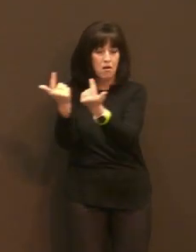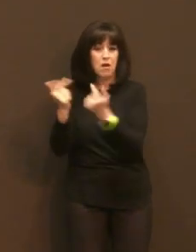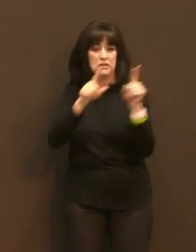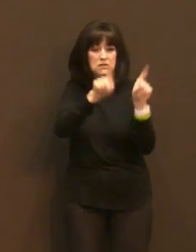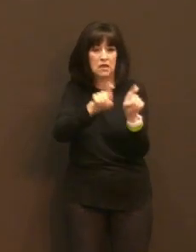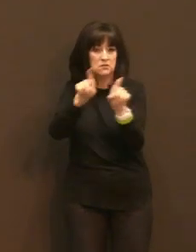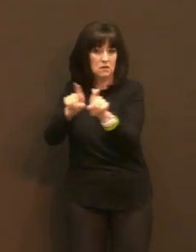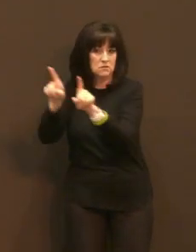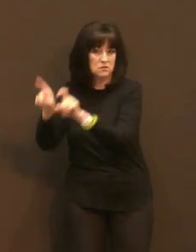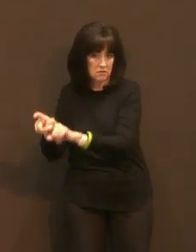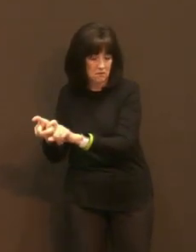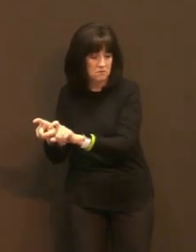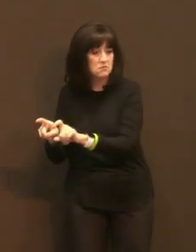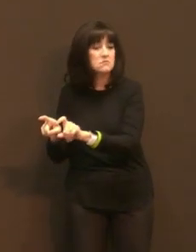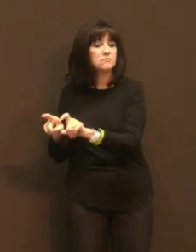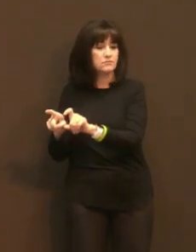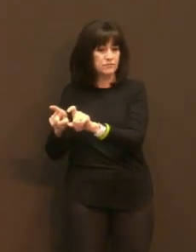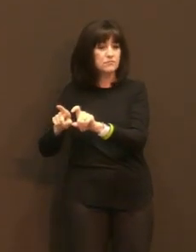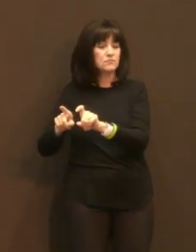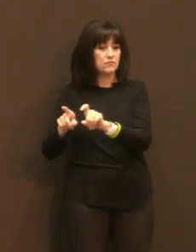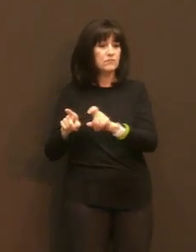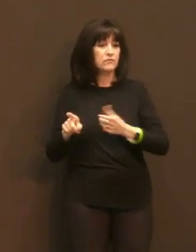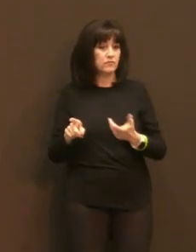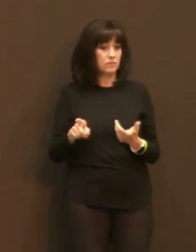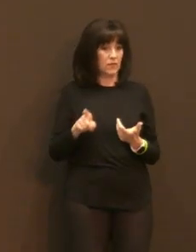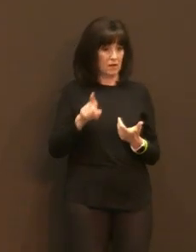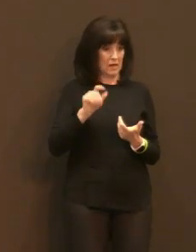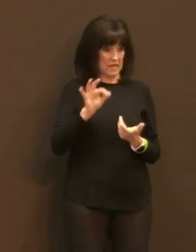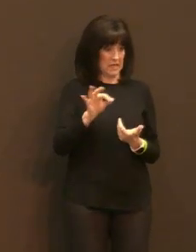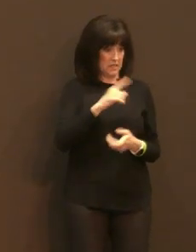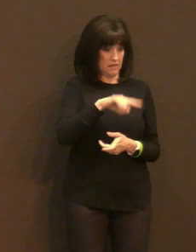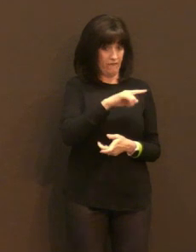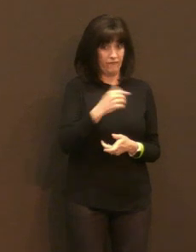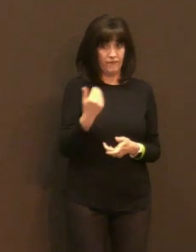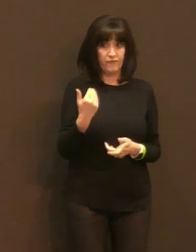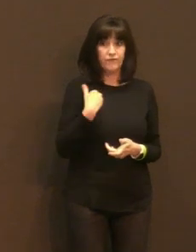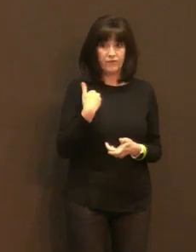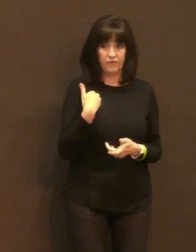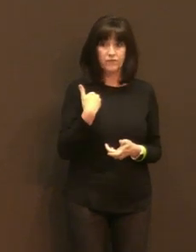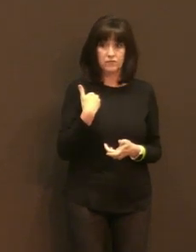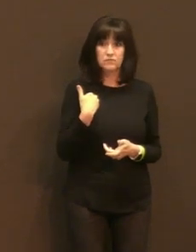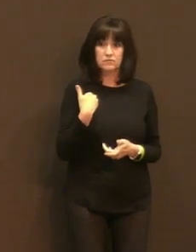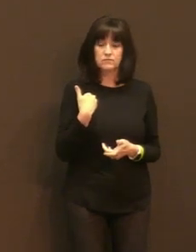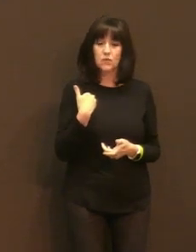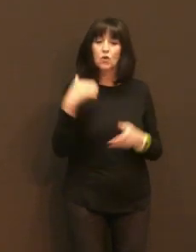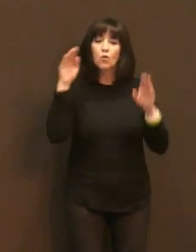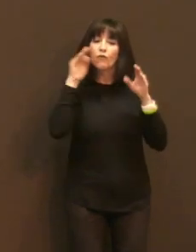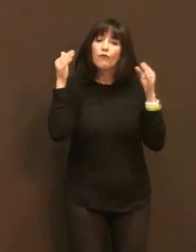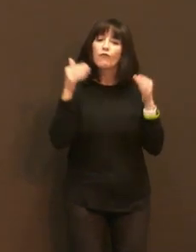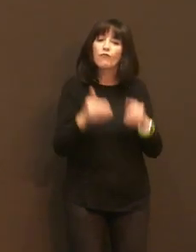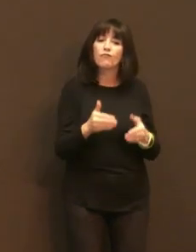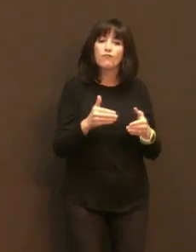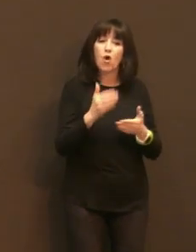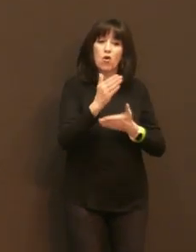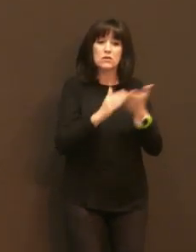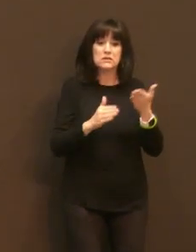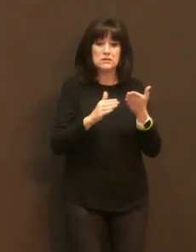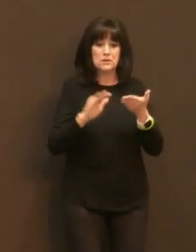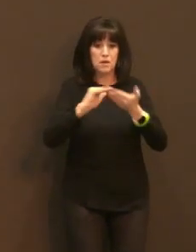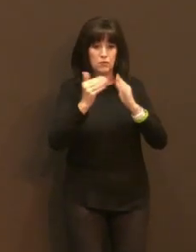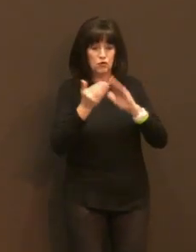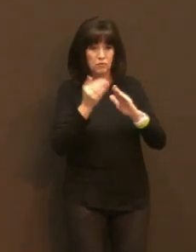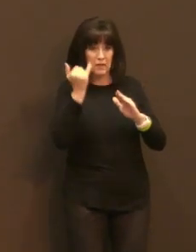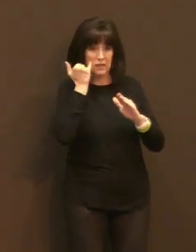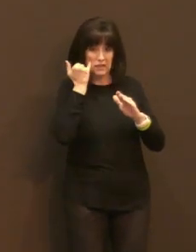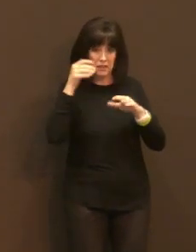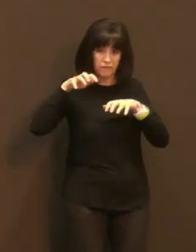if you identify COVID-19 positive folks, with a focus on some of the communities, the minority